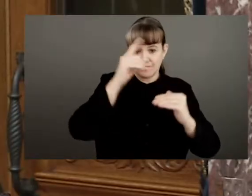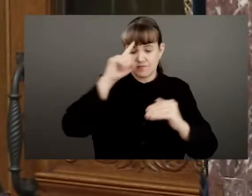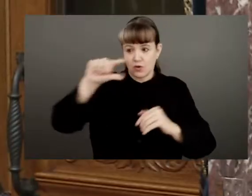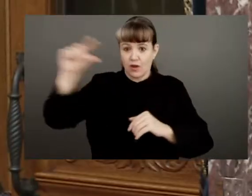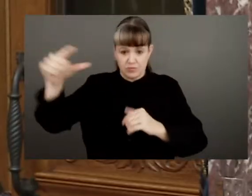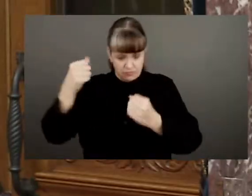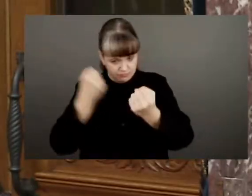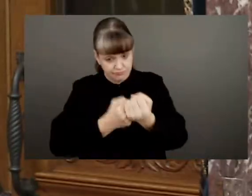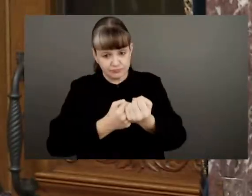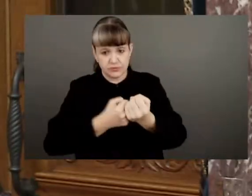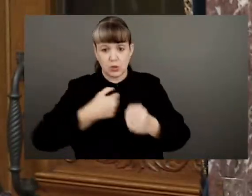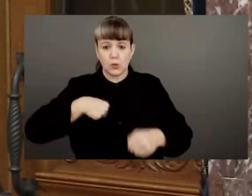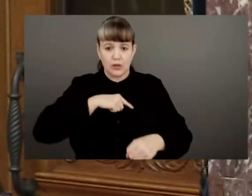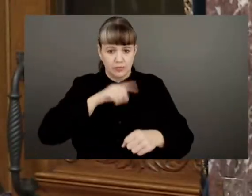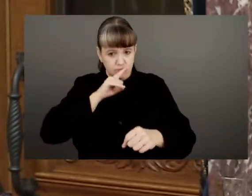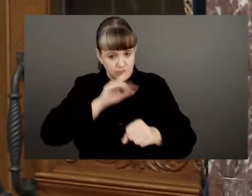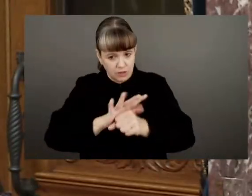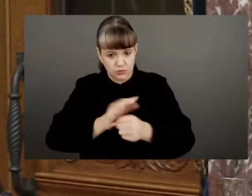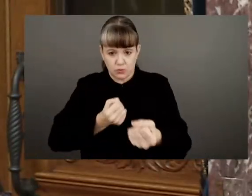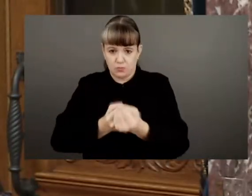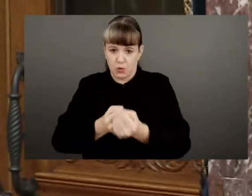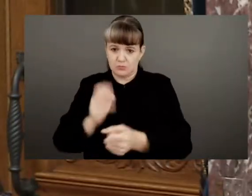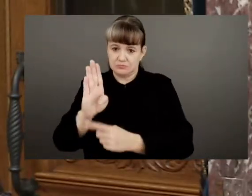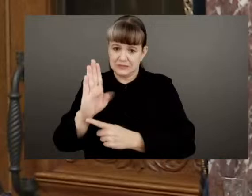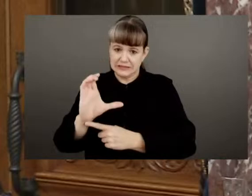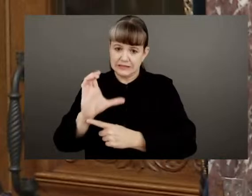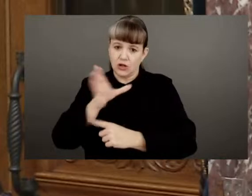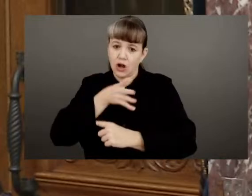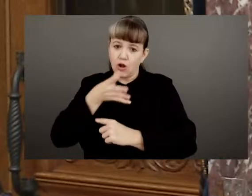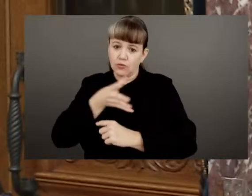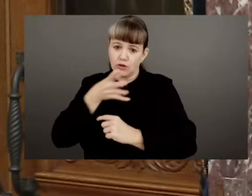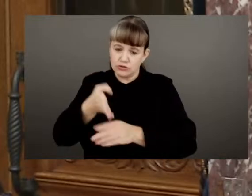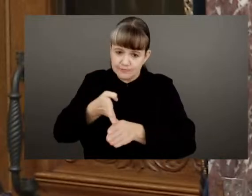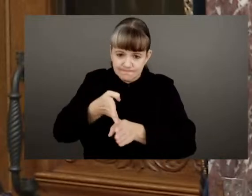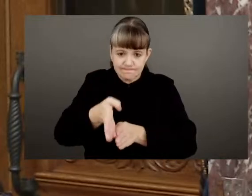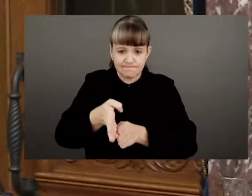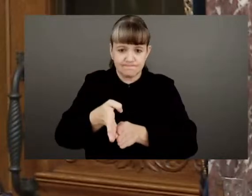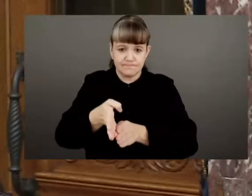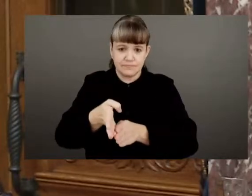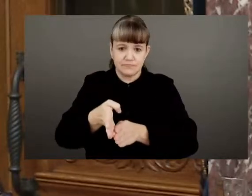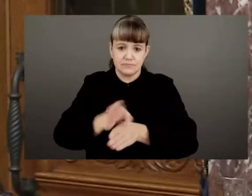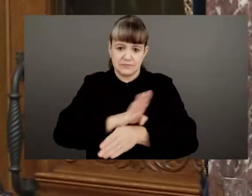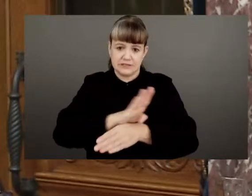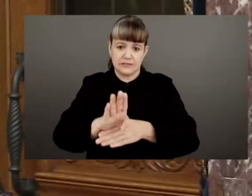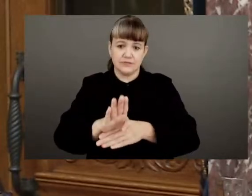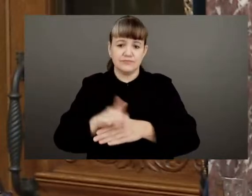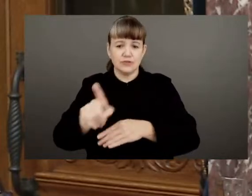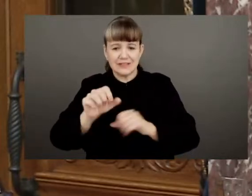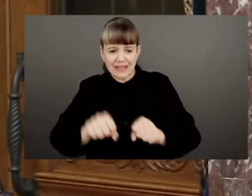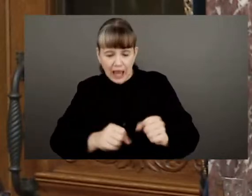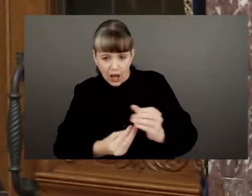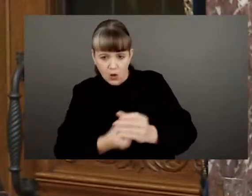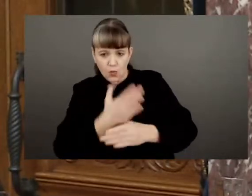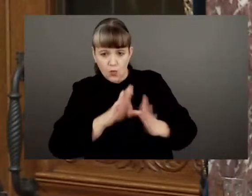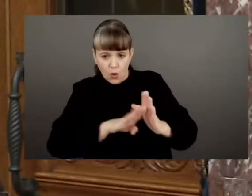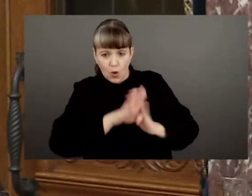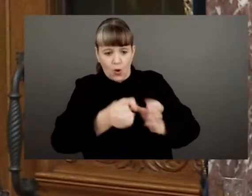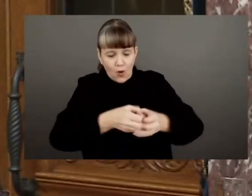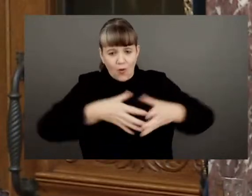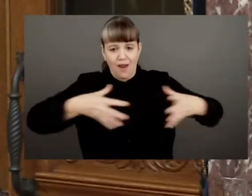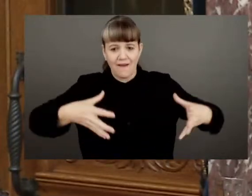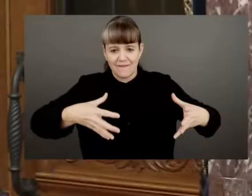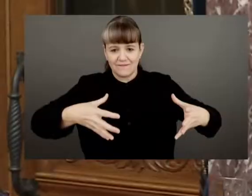can grow, thrive, and remain profitable while inspiring and empowering the next generation of farmers to carry